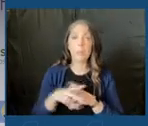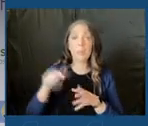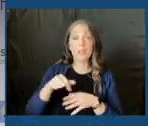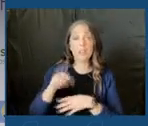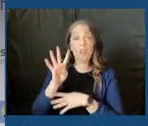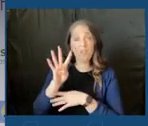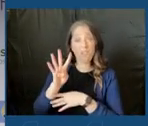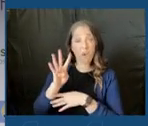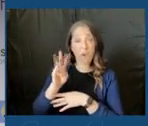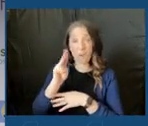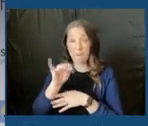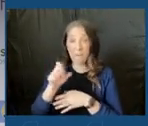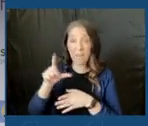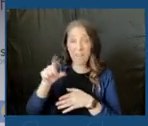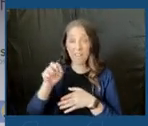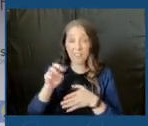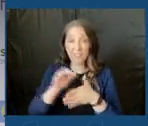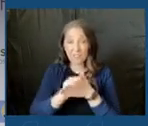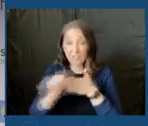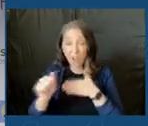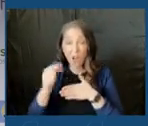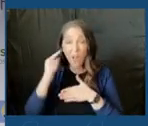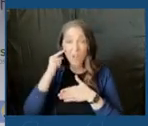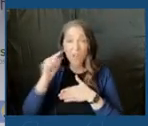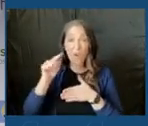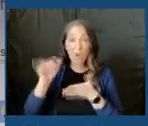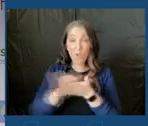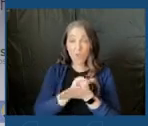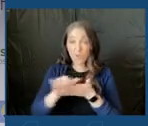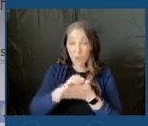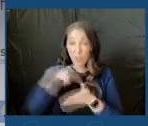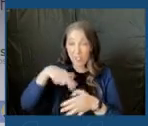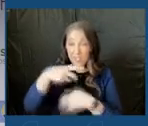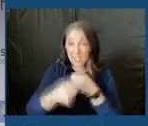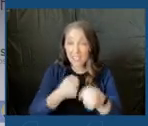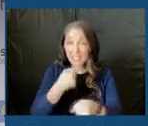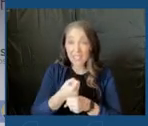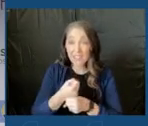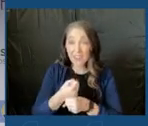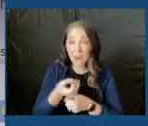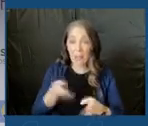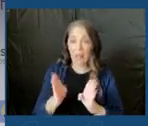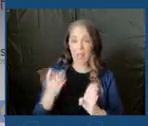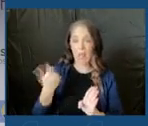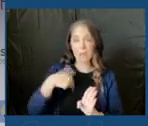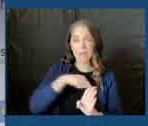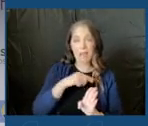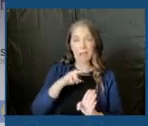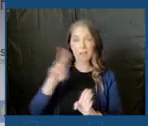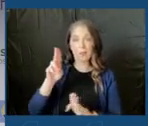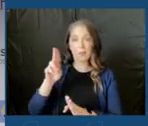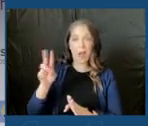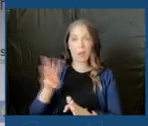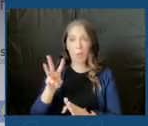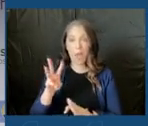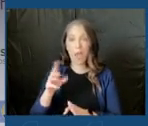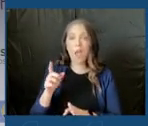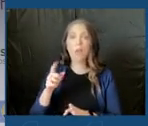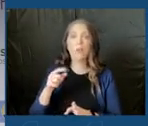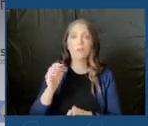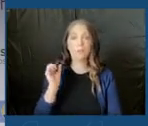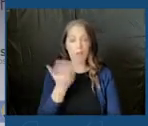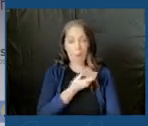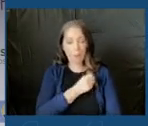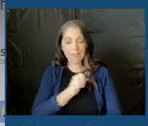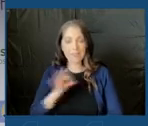in funding allocated from New York State for this year will enable the United Way of New York City and our incredible staff to coordinate broader